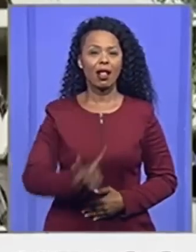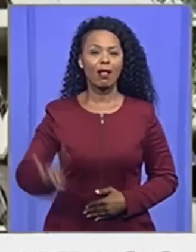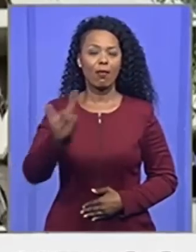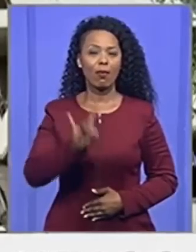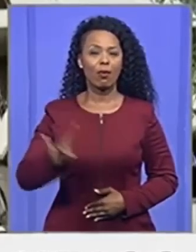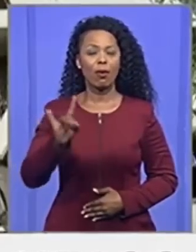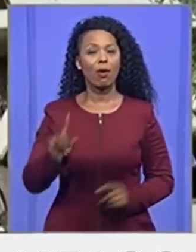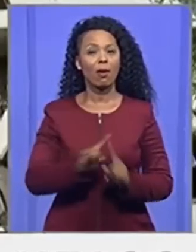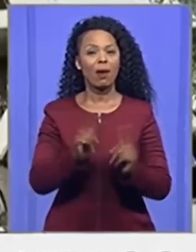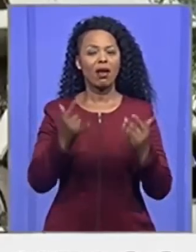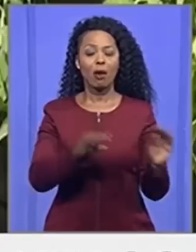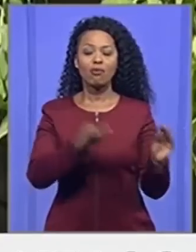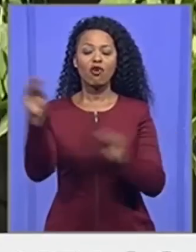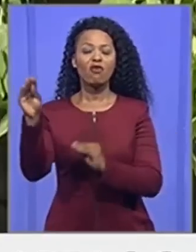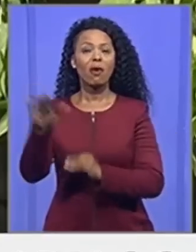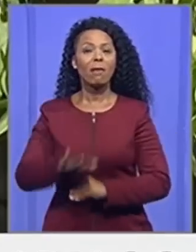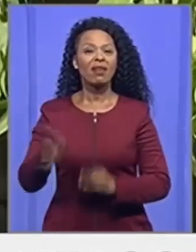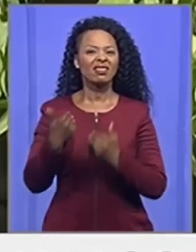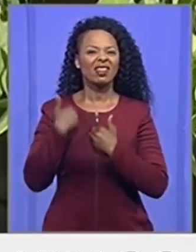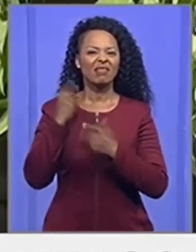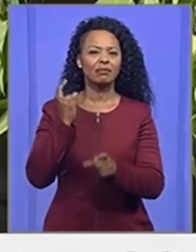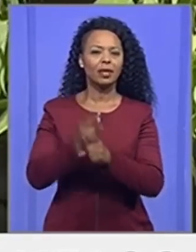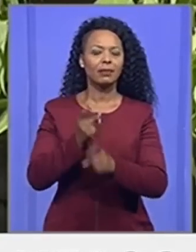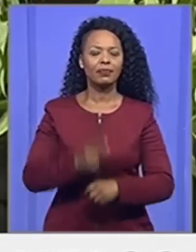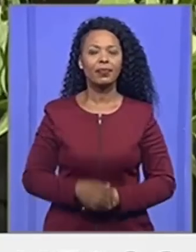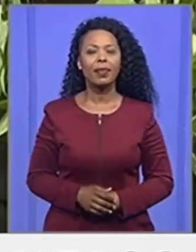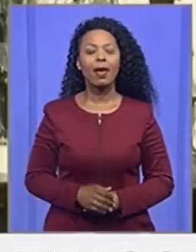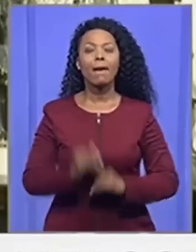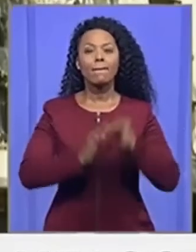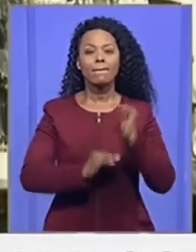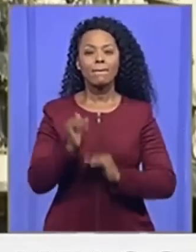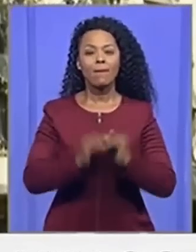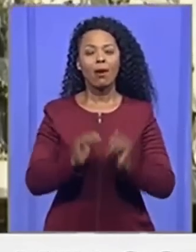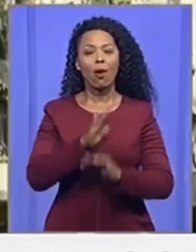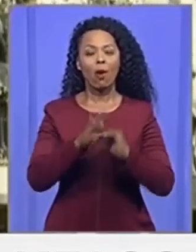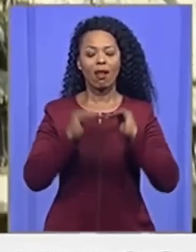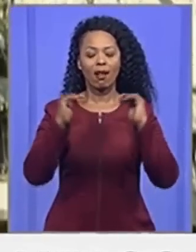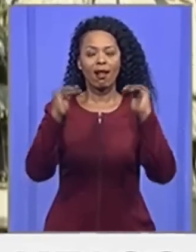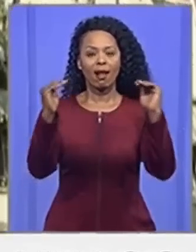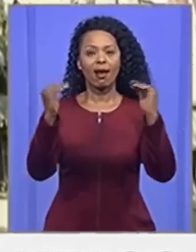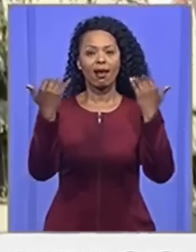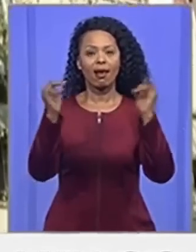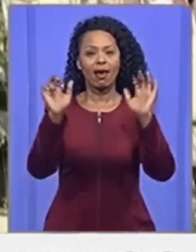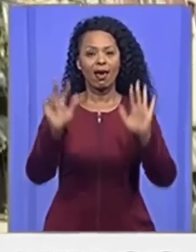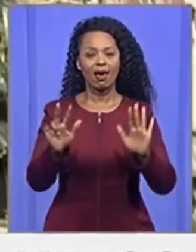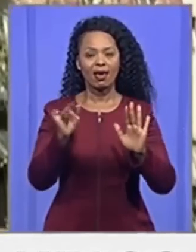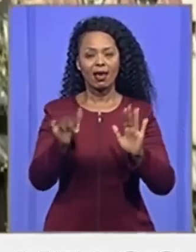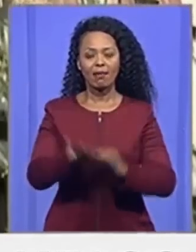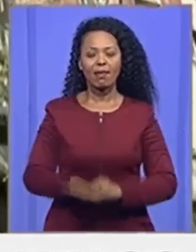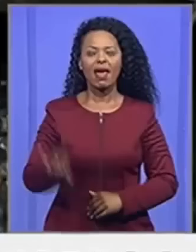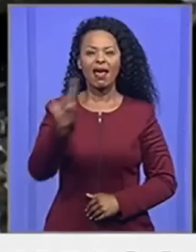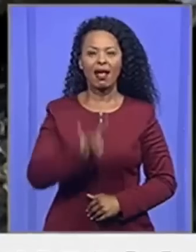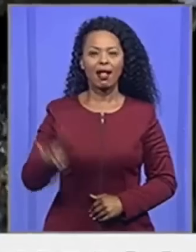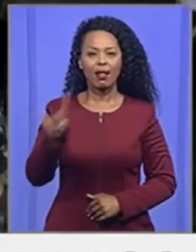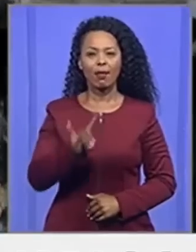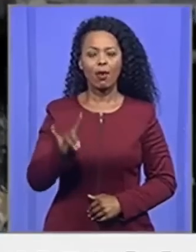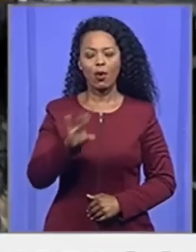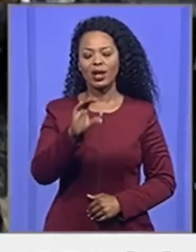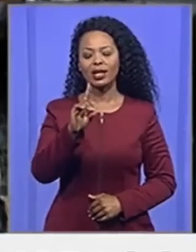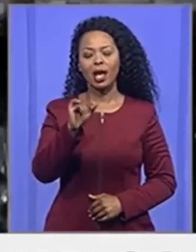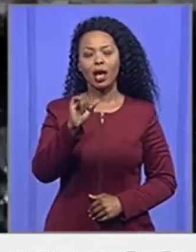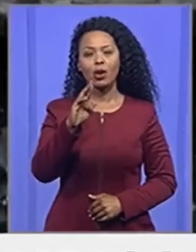go išwa mafelong a mangwe a polokego. Moago wo wa mabato a seswai wa Vanicot go la Hillbrow go dumela go ba ile moo batho ba dikete